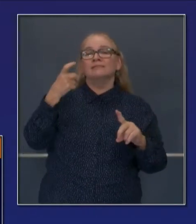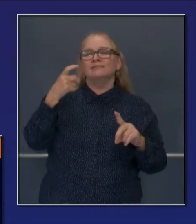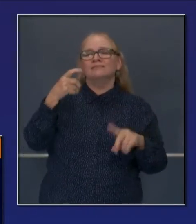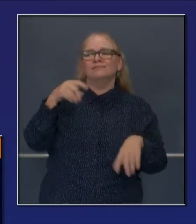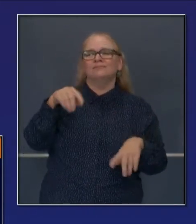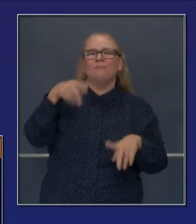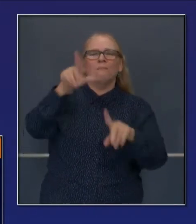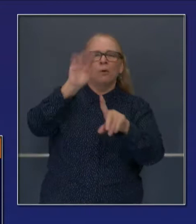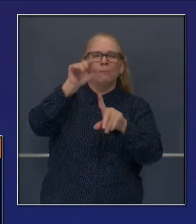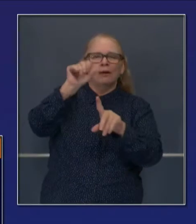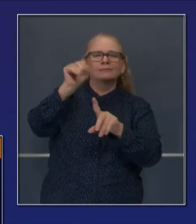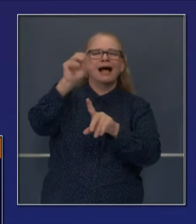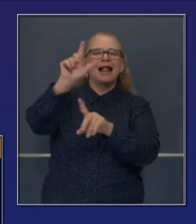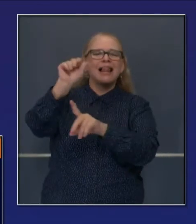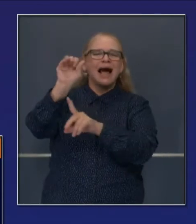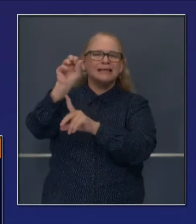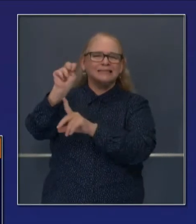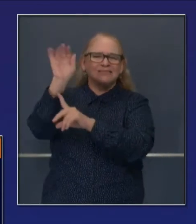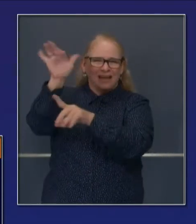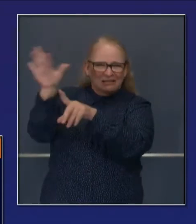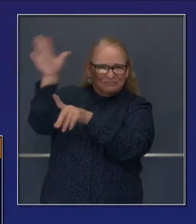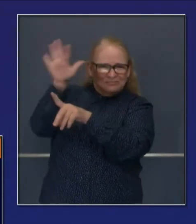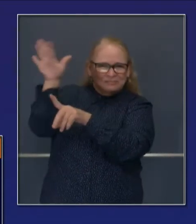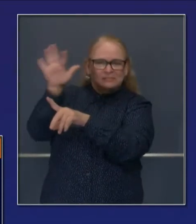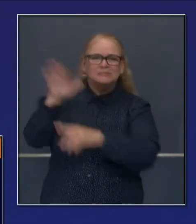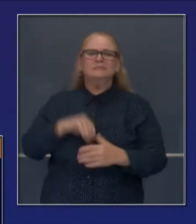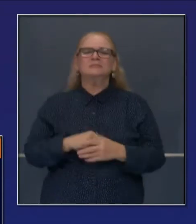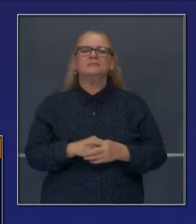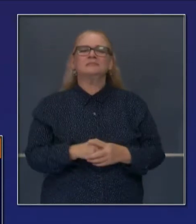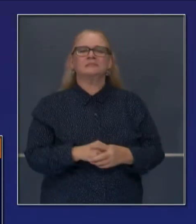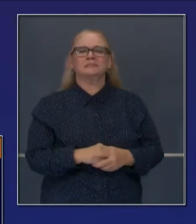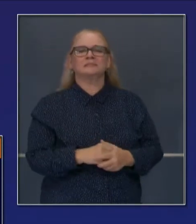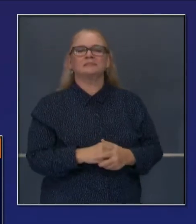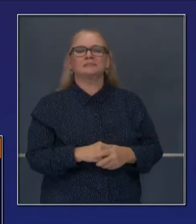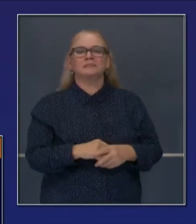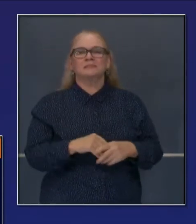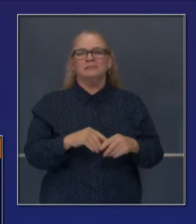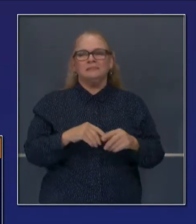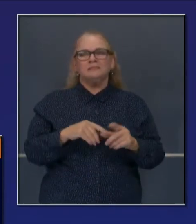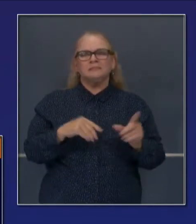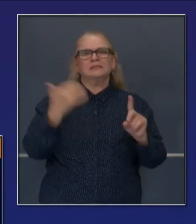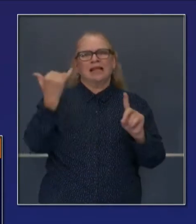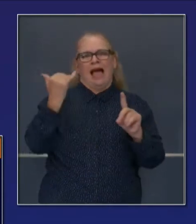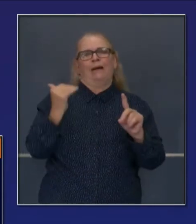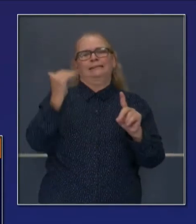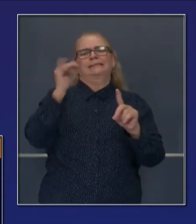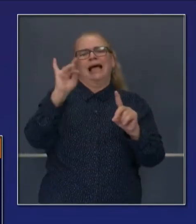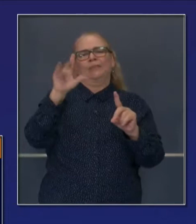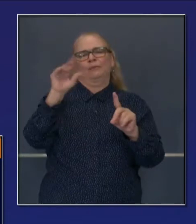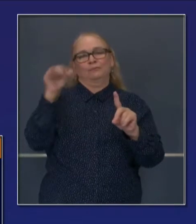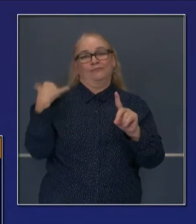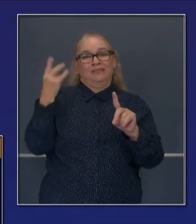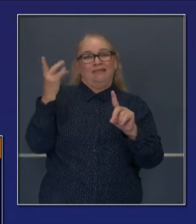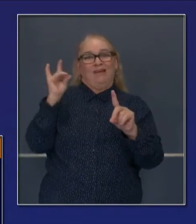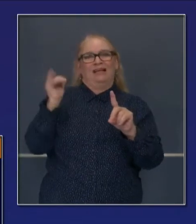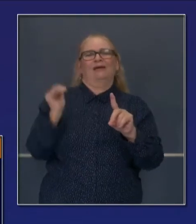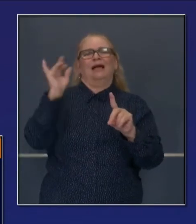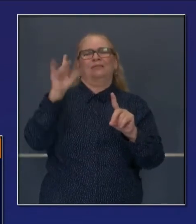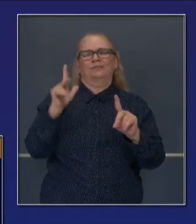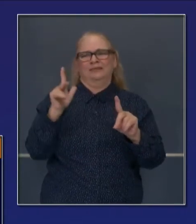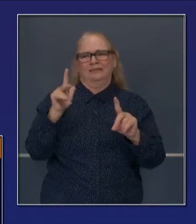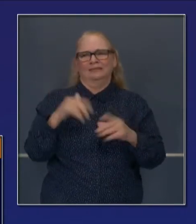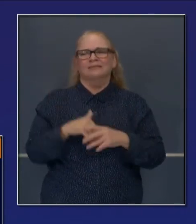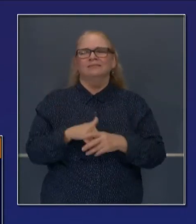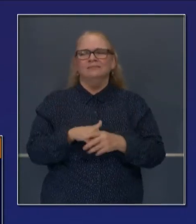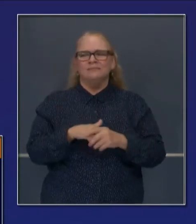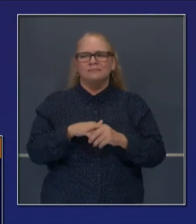78% contained last week, a little over 300,000 acres. We were able to keep the containment on the acreage to 318,000, 83%